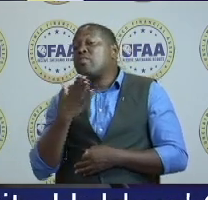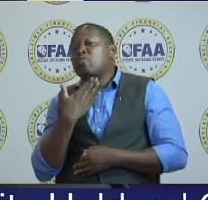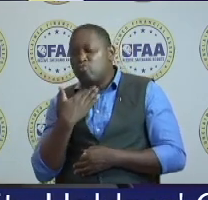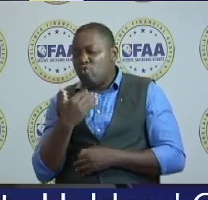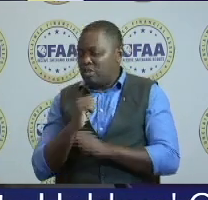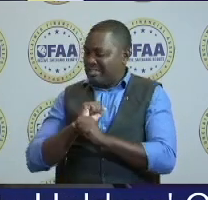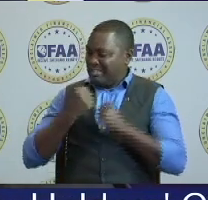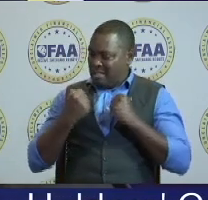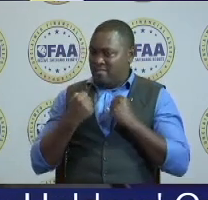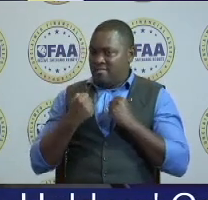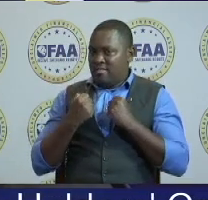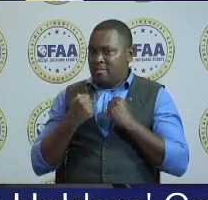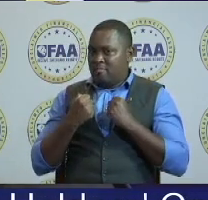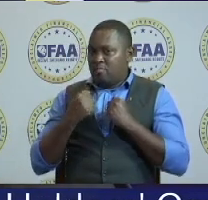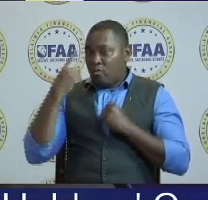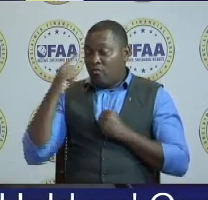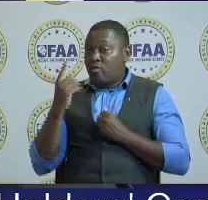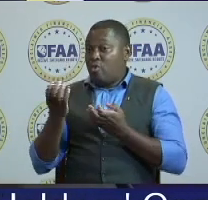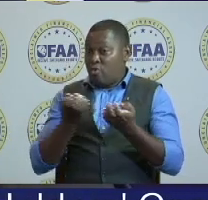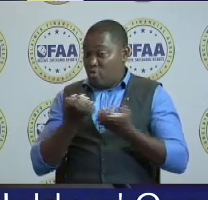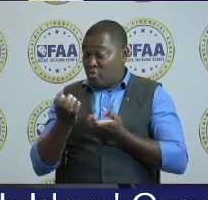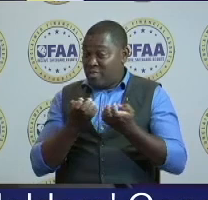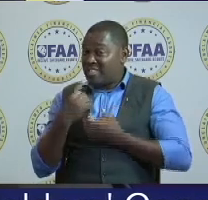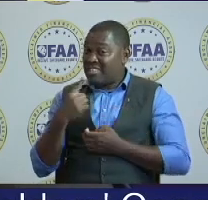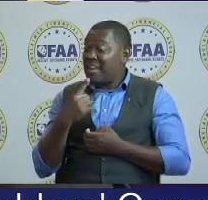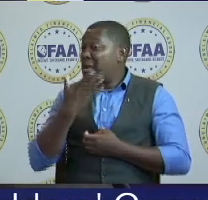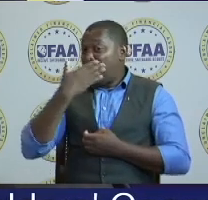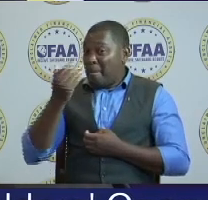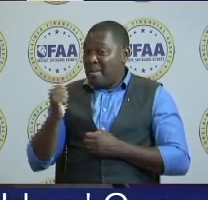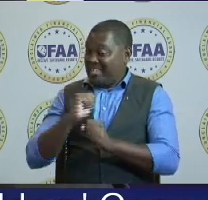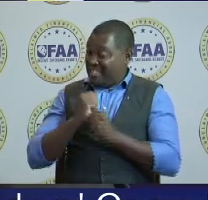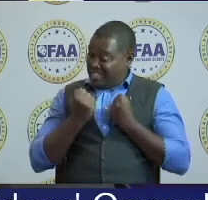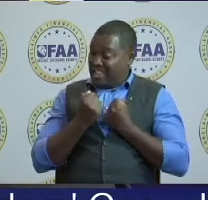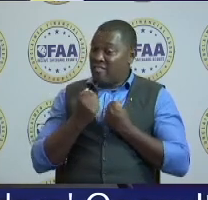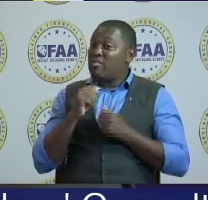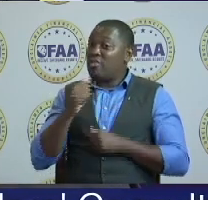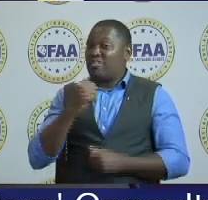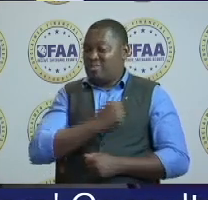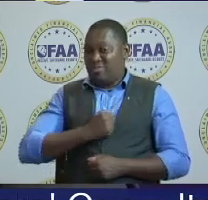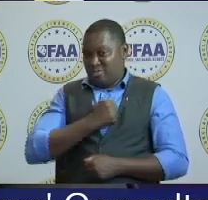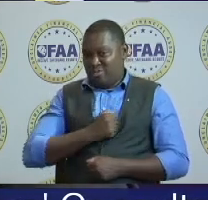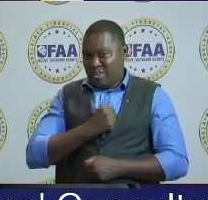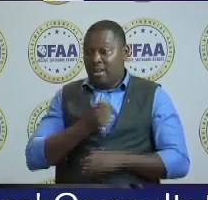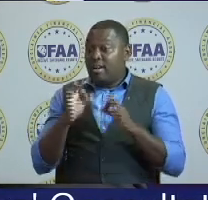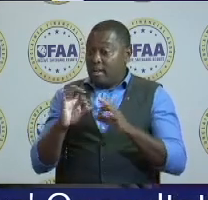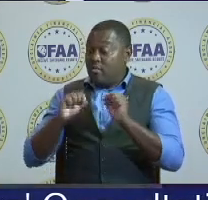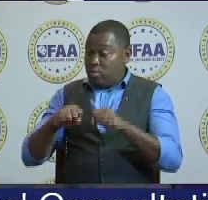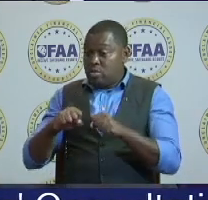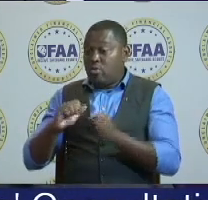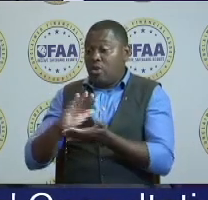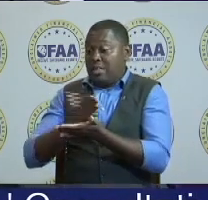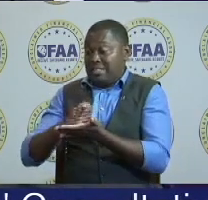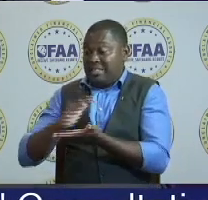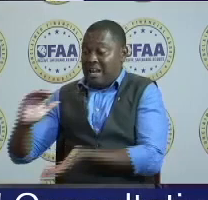because again, from the business point of view, they say it's better safe than sorry, if you could surrender those shares to the authority, and